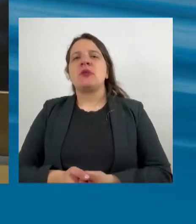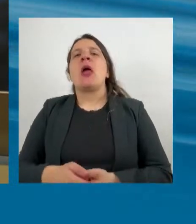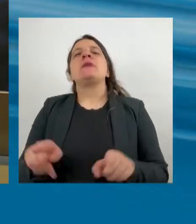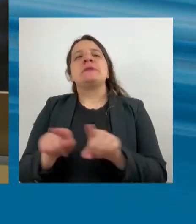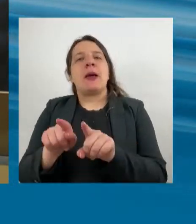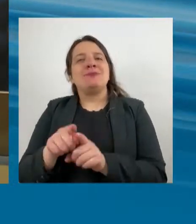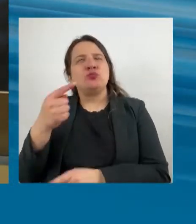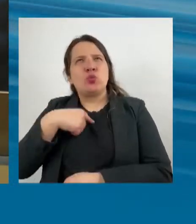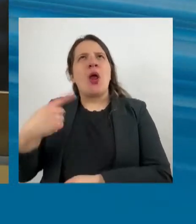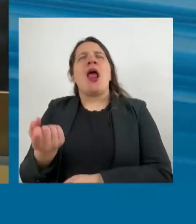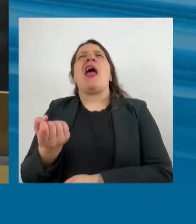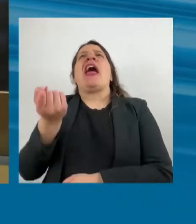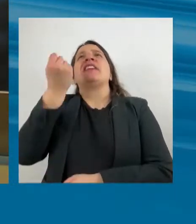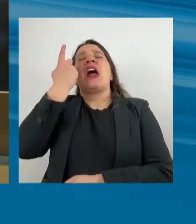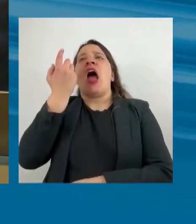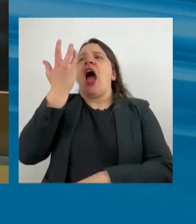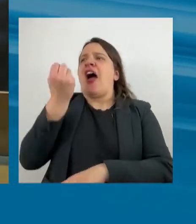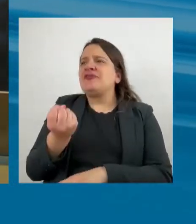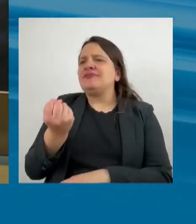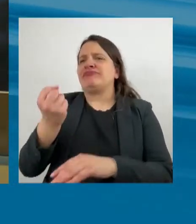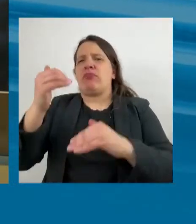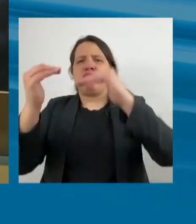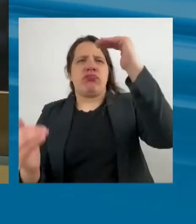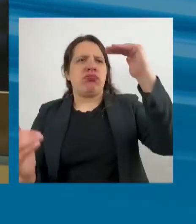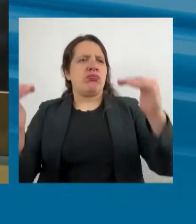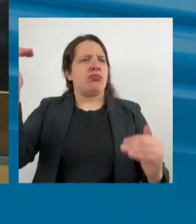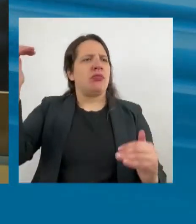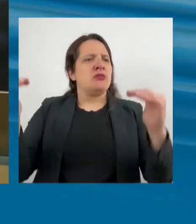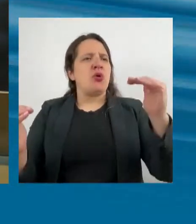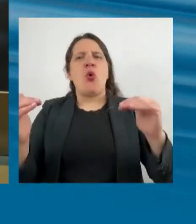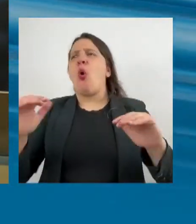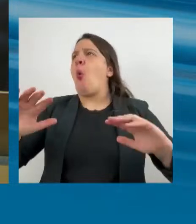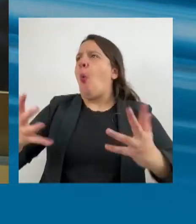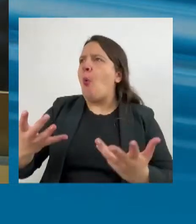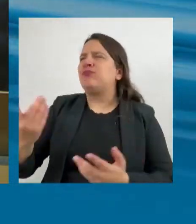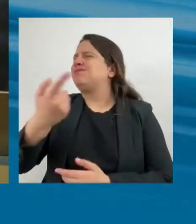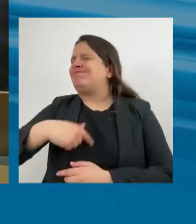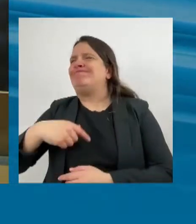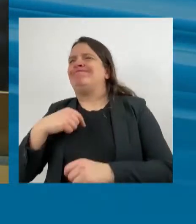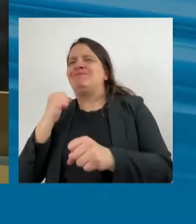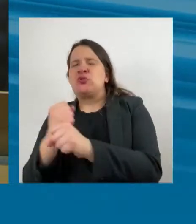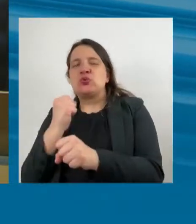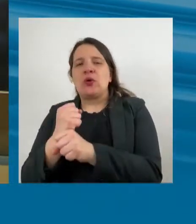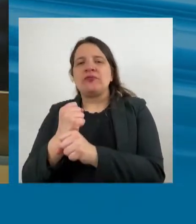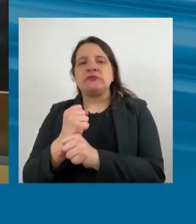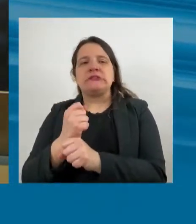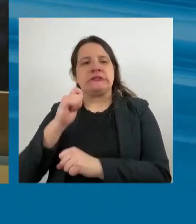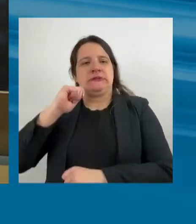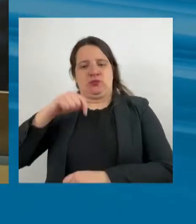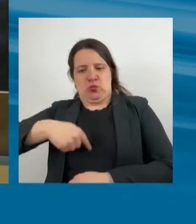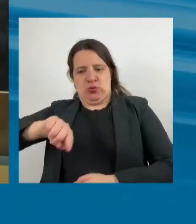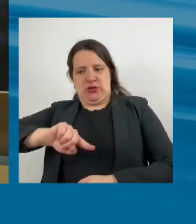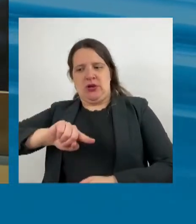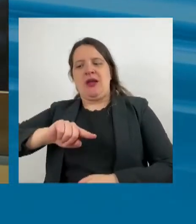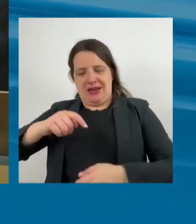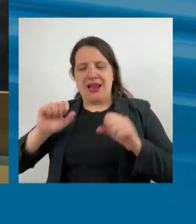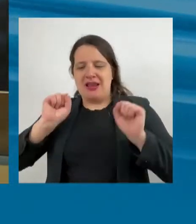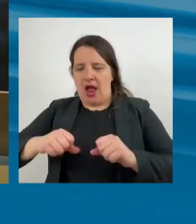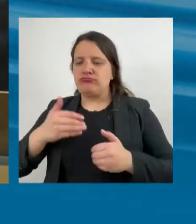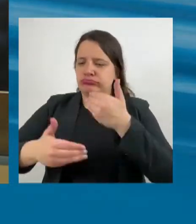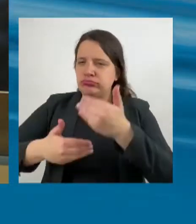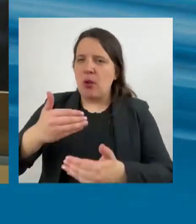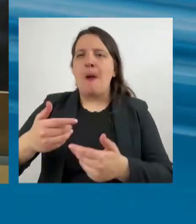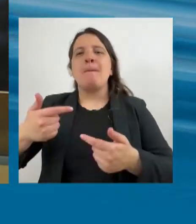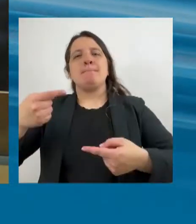Also understanding that facing these structural inequalities, going to the how, means not only to